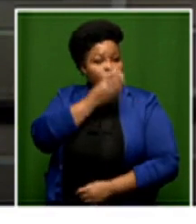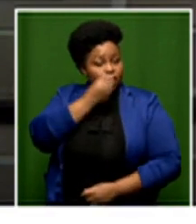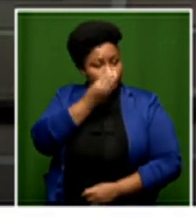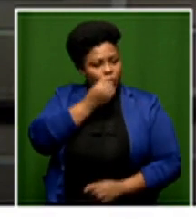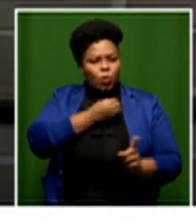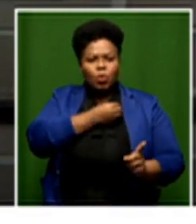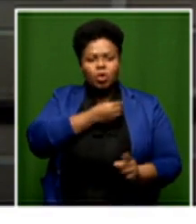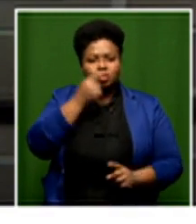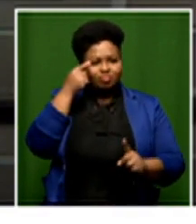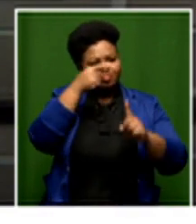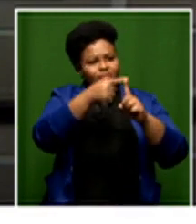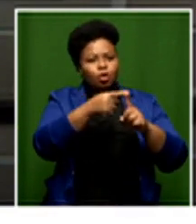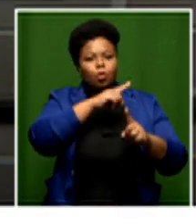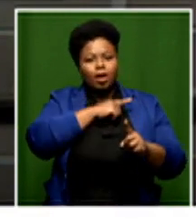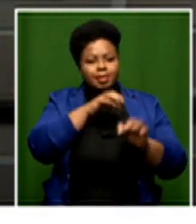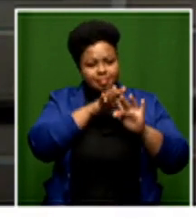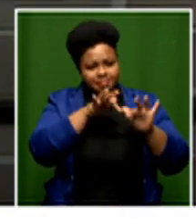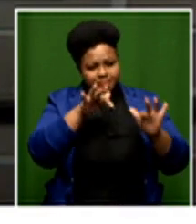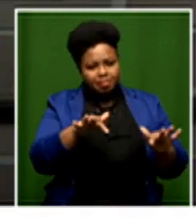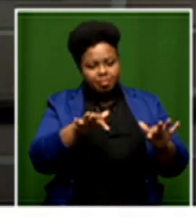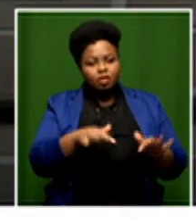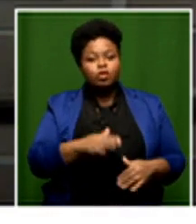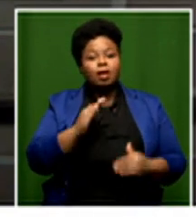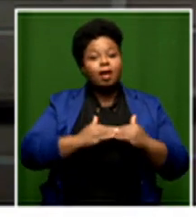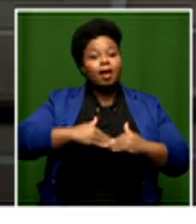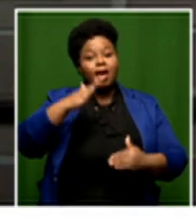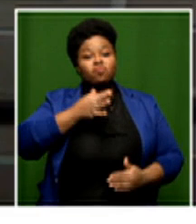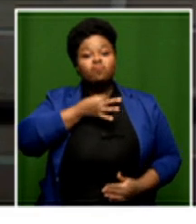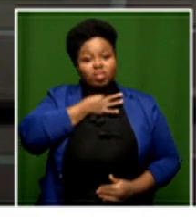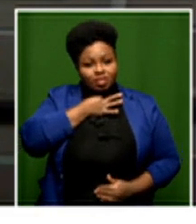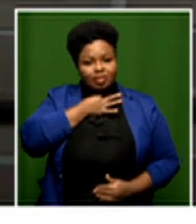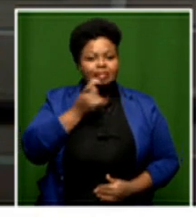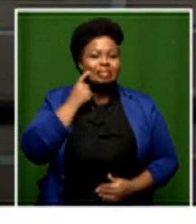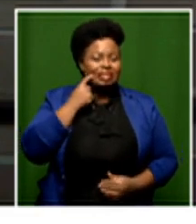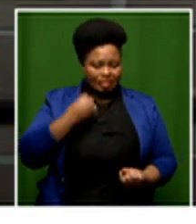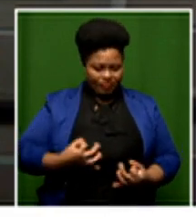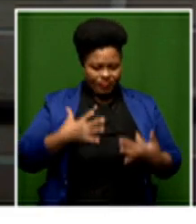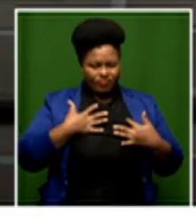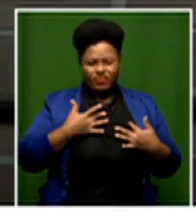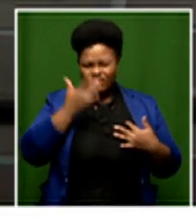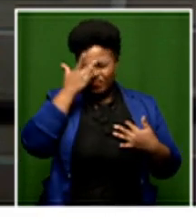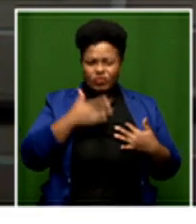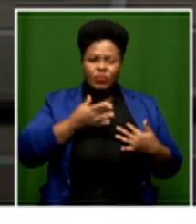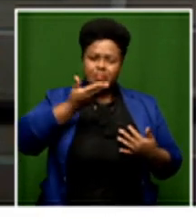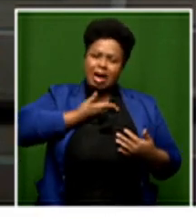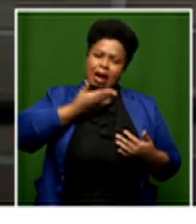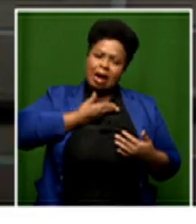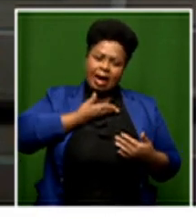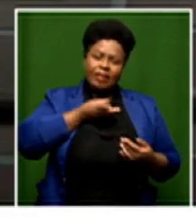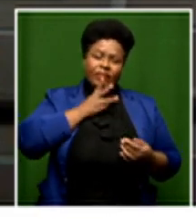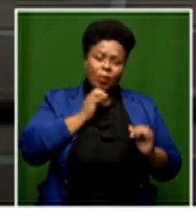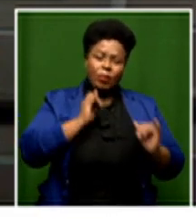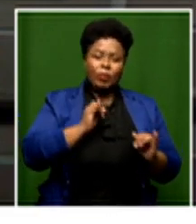influenza is really targeted at people who are at high risk of getting severe influenza. And